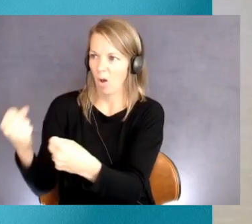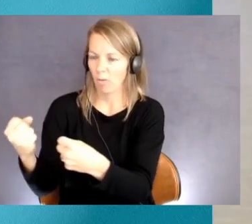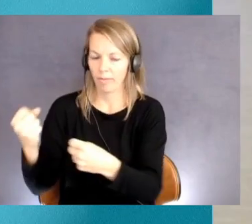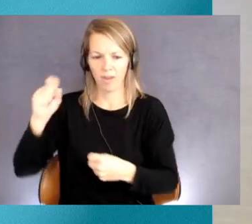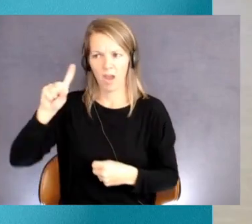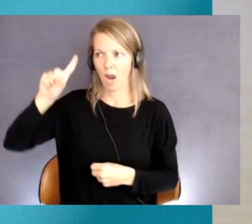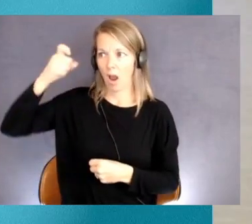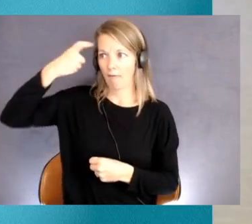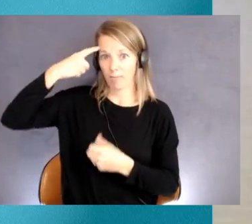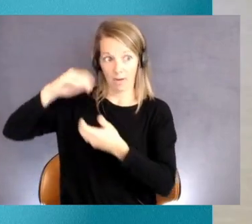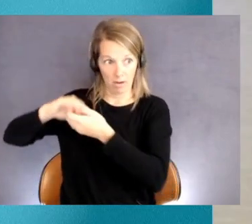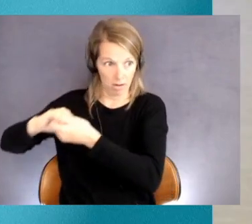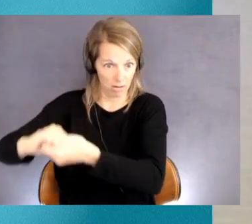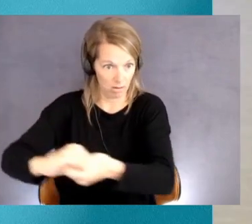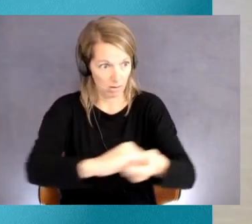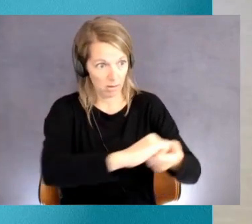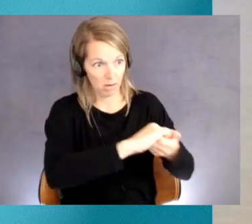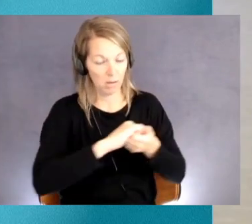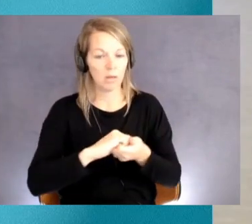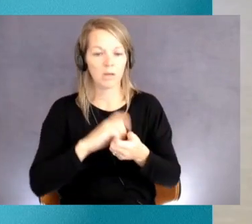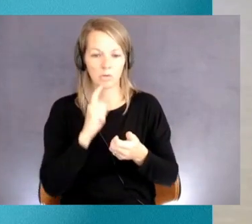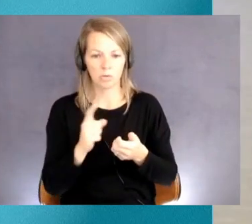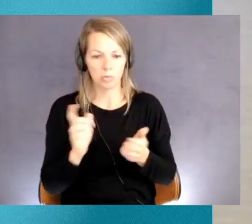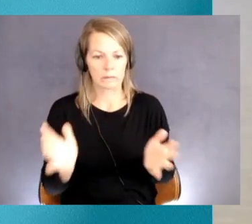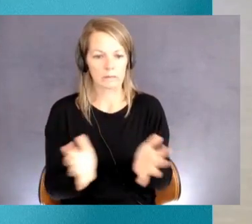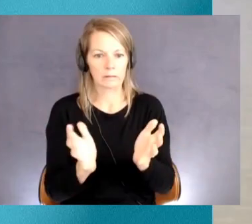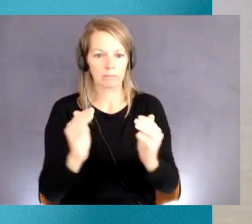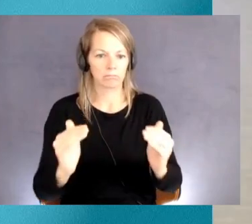if you will, to drive better science.